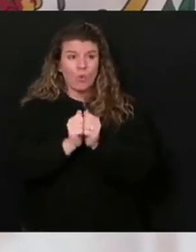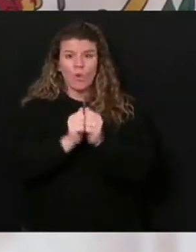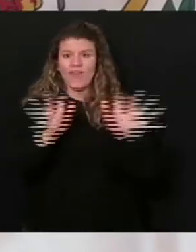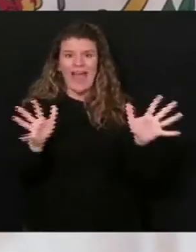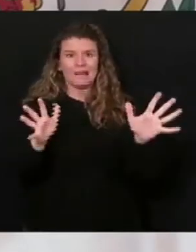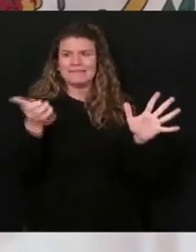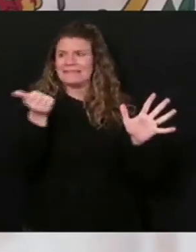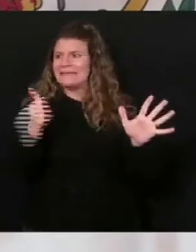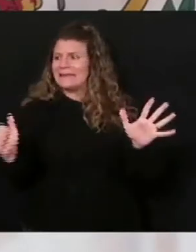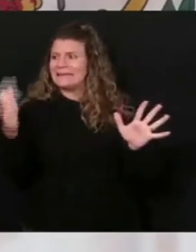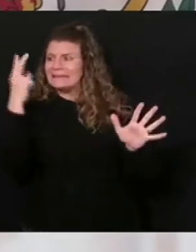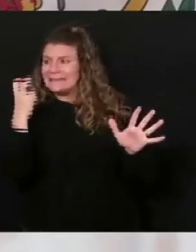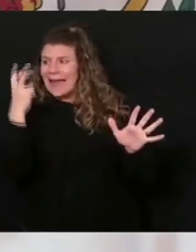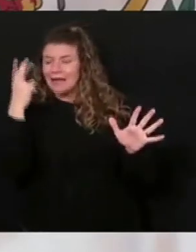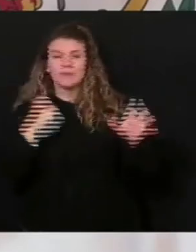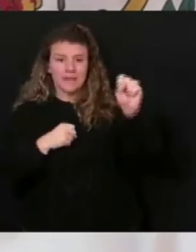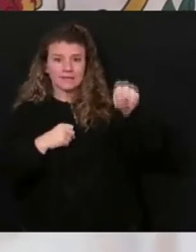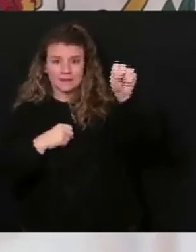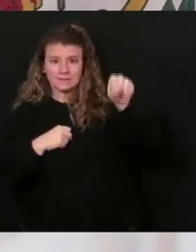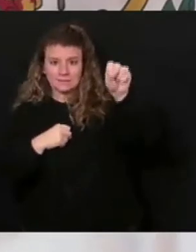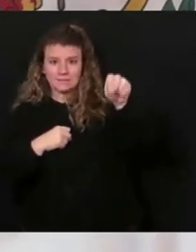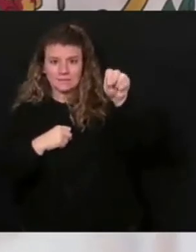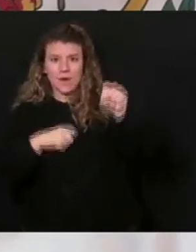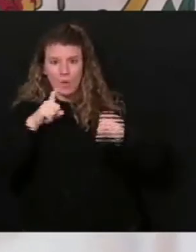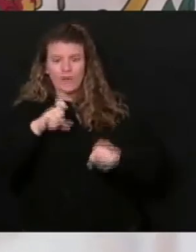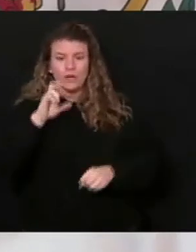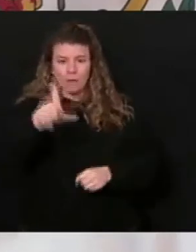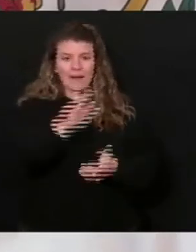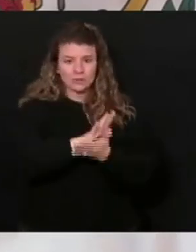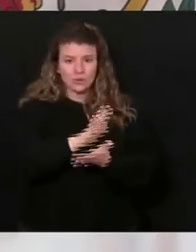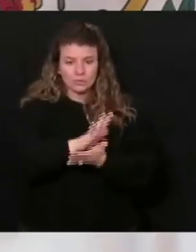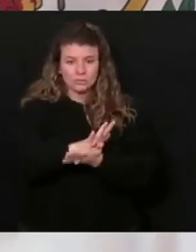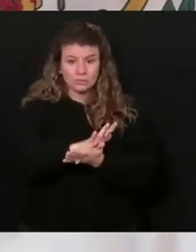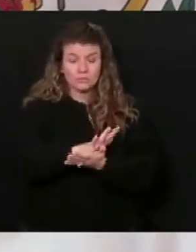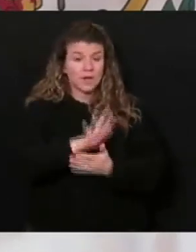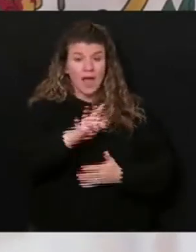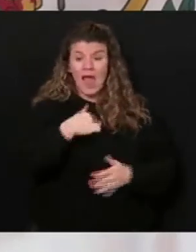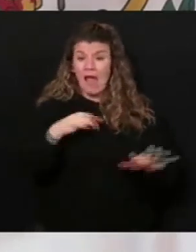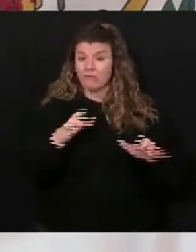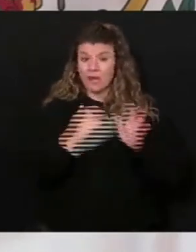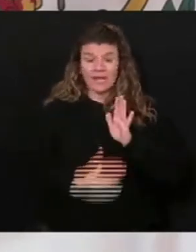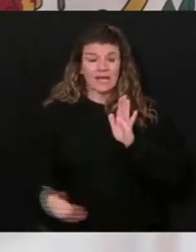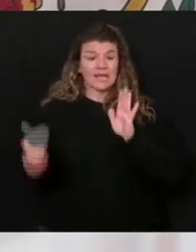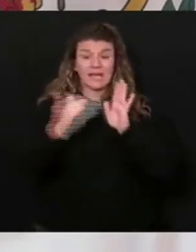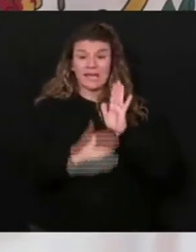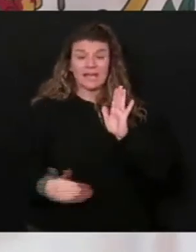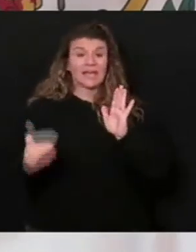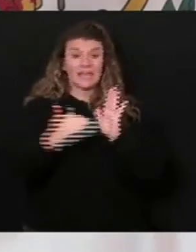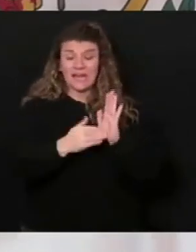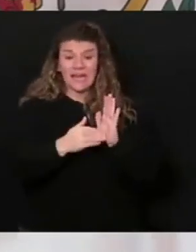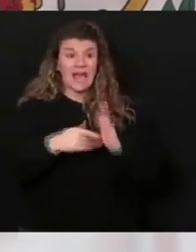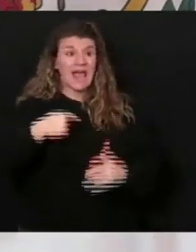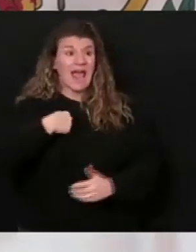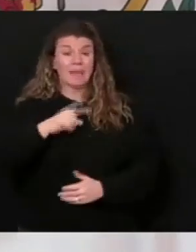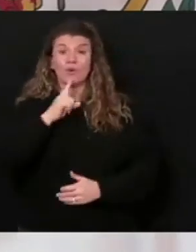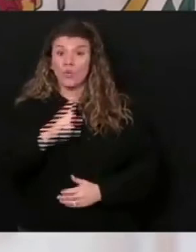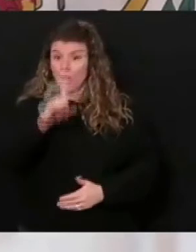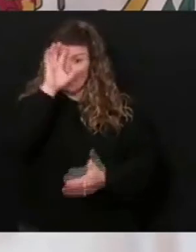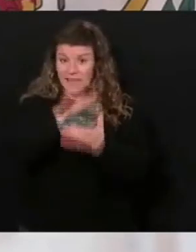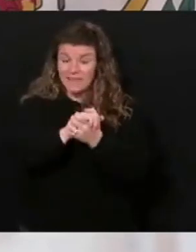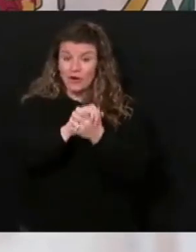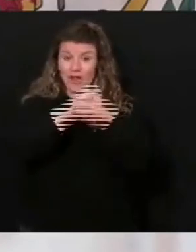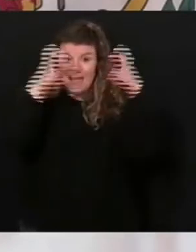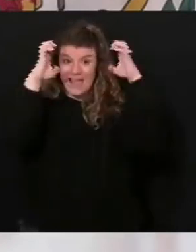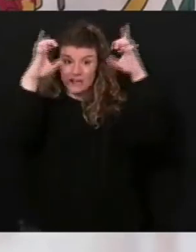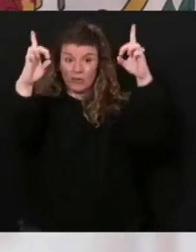school. Now, along the way, as I've done over and over, you know, I am a real believer in